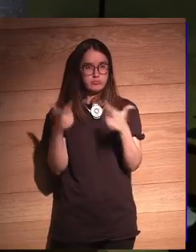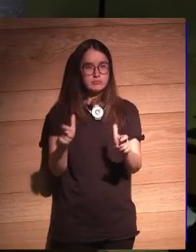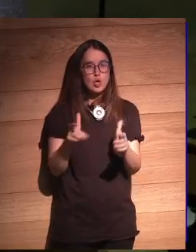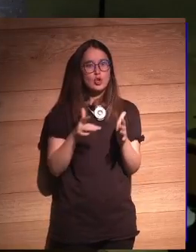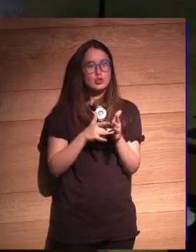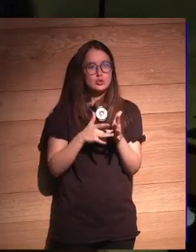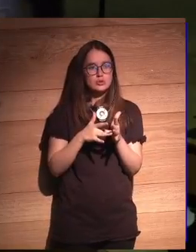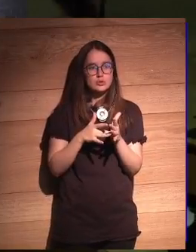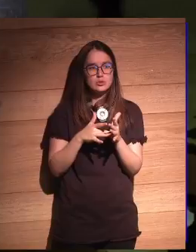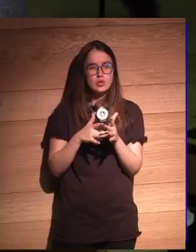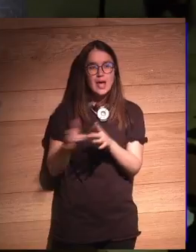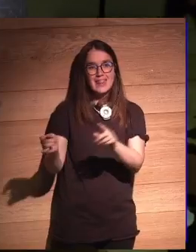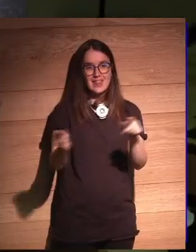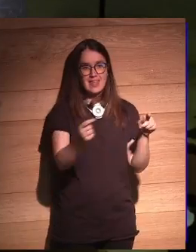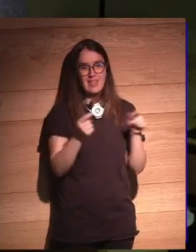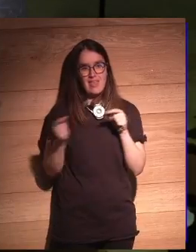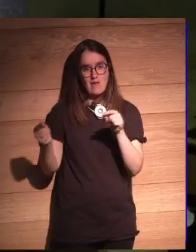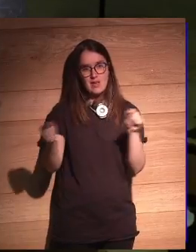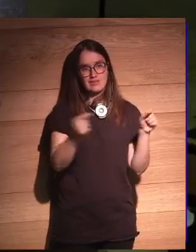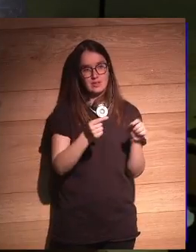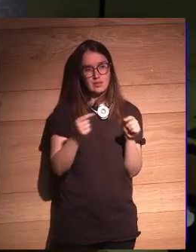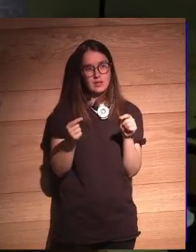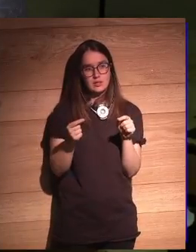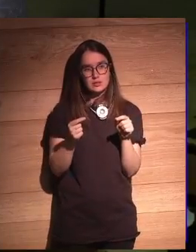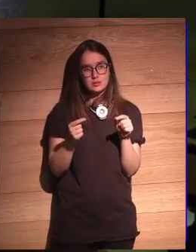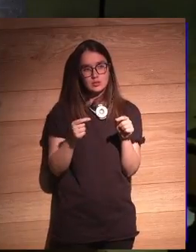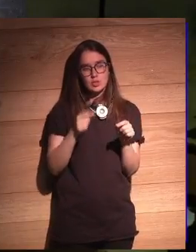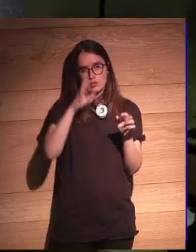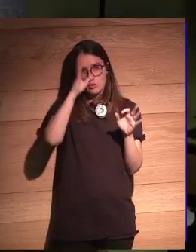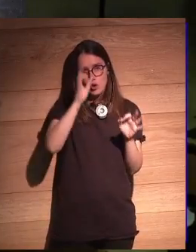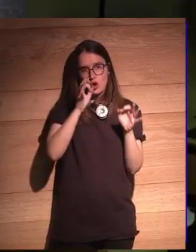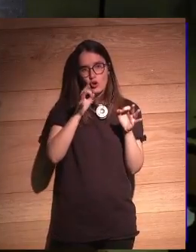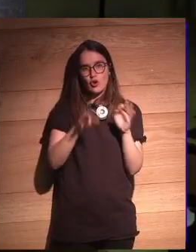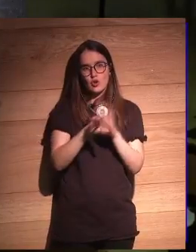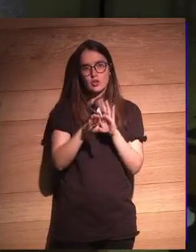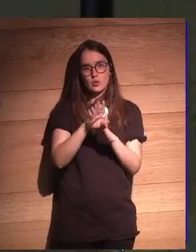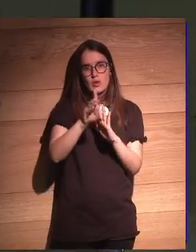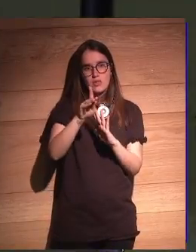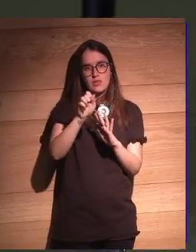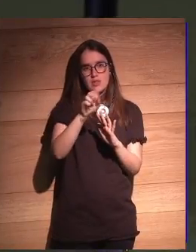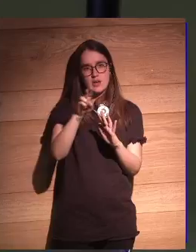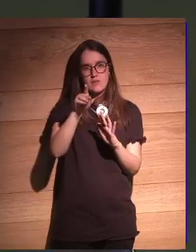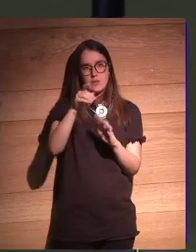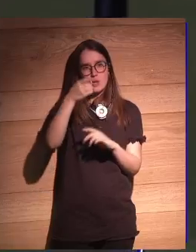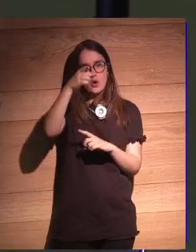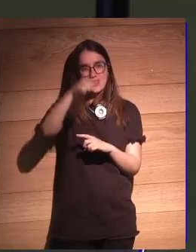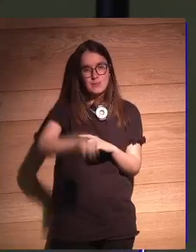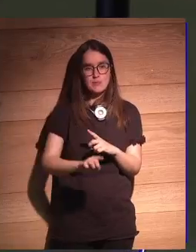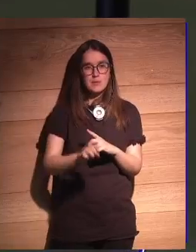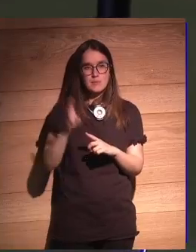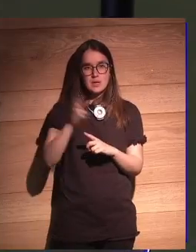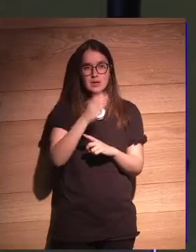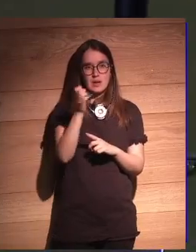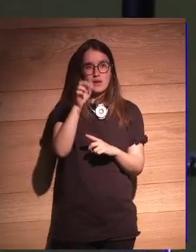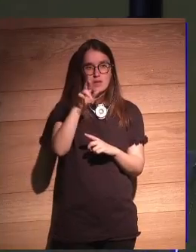a second part of these events where we will be having a debate. Obviously, David Madden is also going to